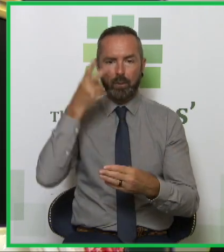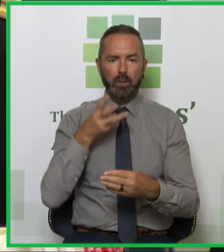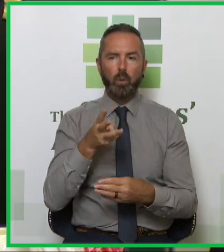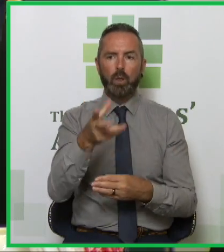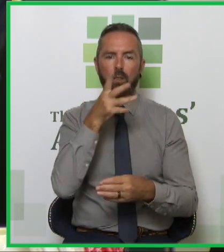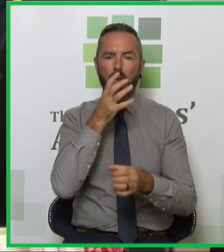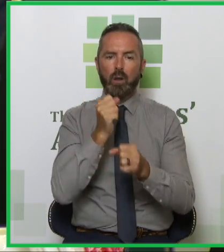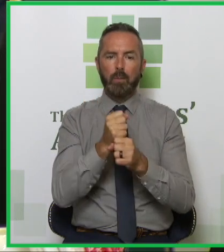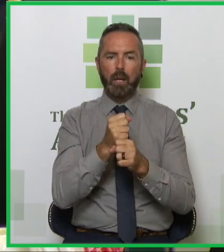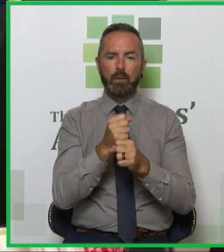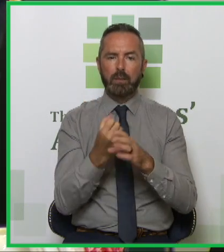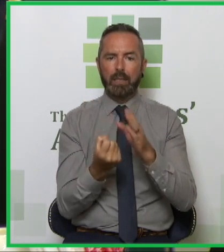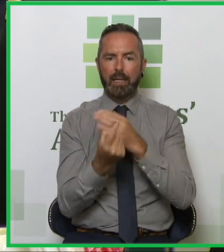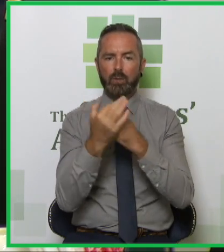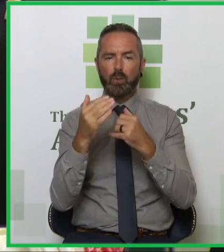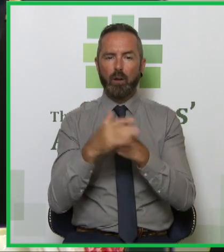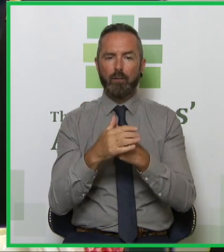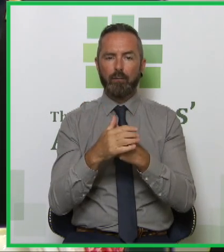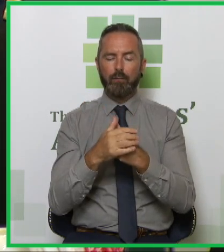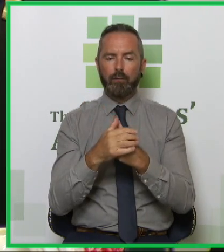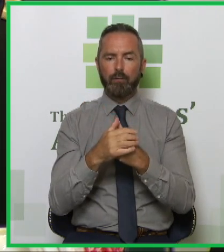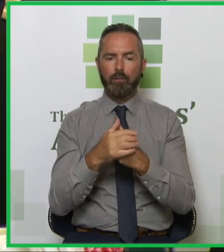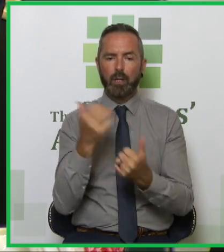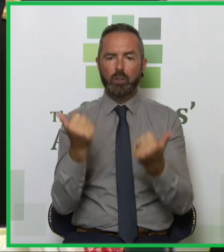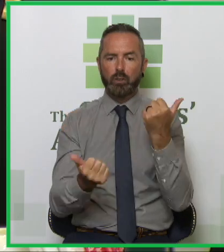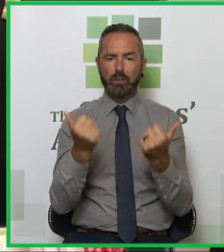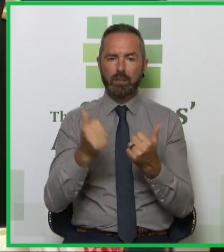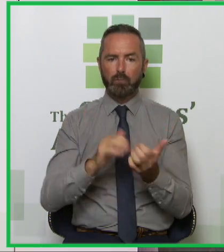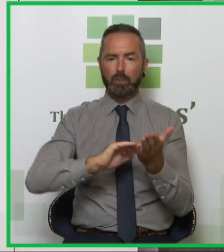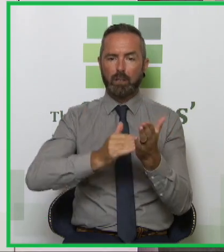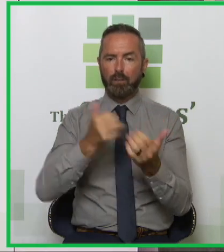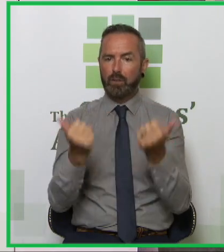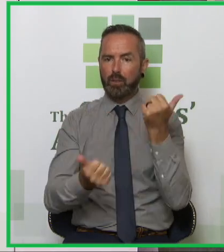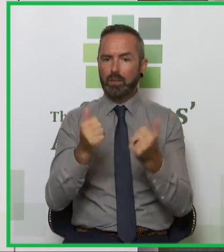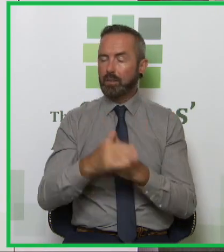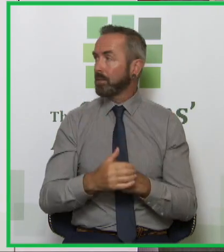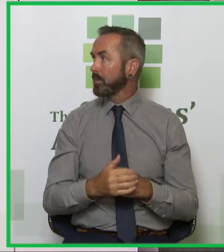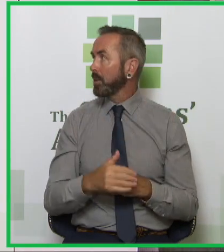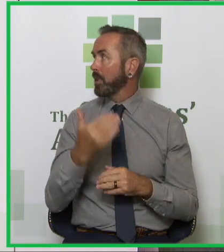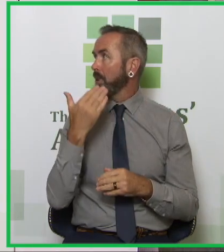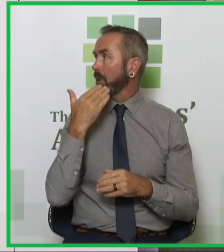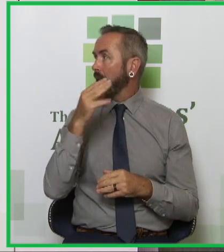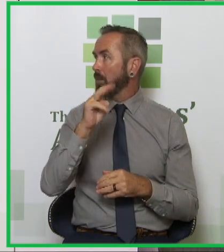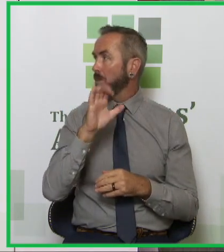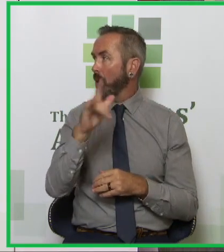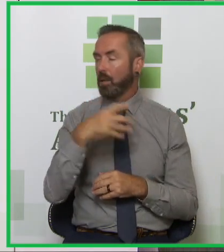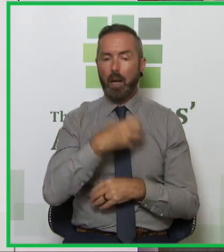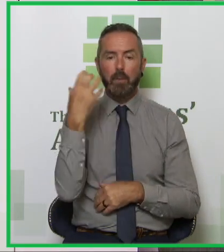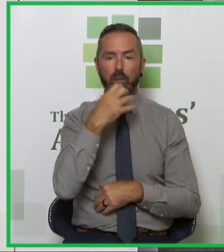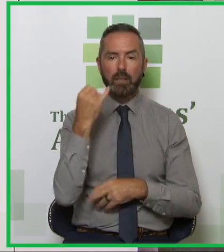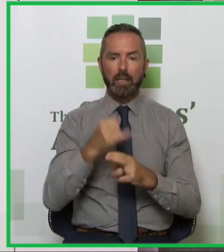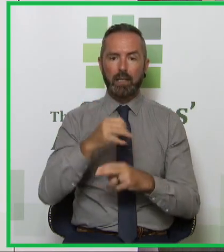us on the issue of restorative justice. Thank you, Ian. Thanks, Paul. So, hi everyone. I'm a criminologist at Maynooth